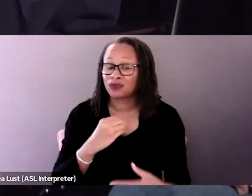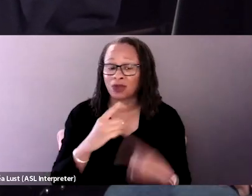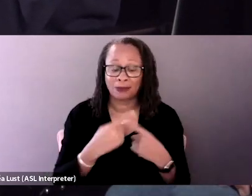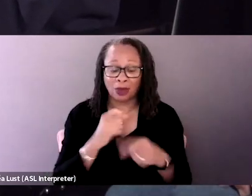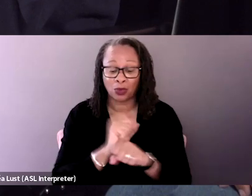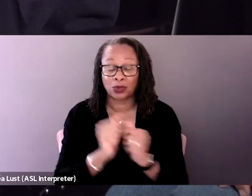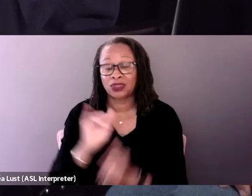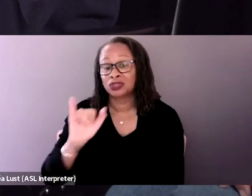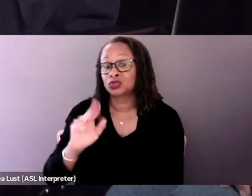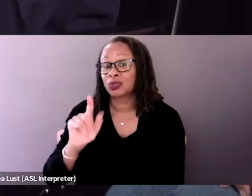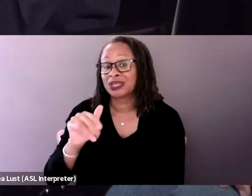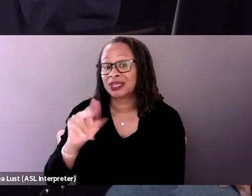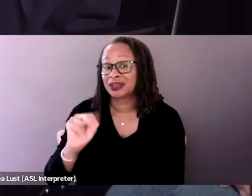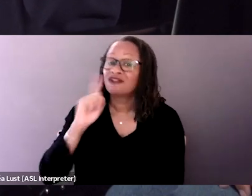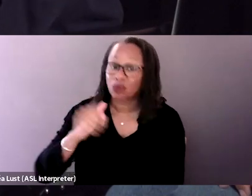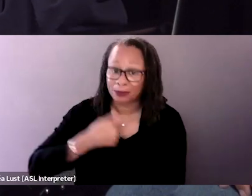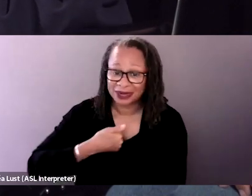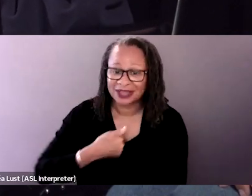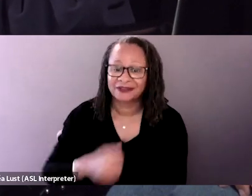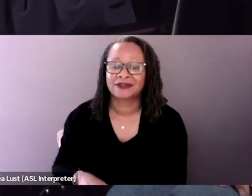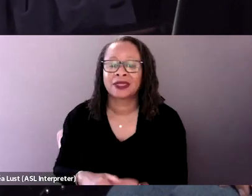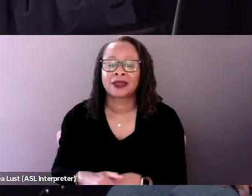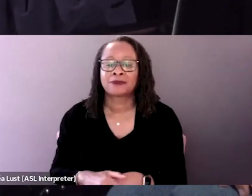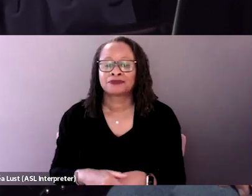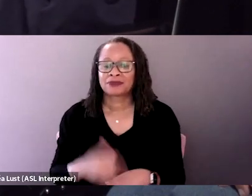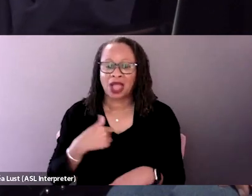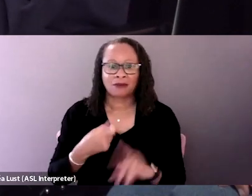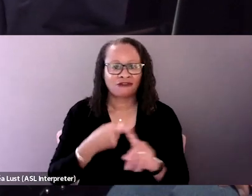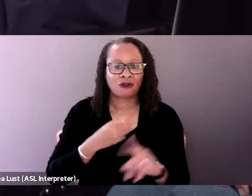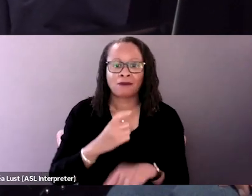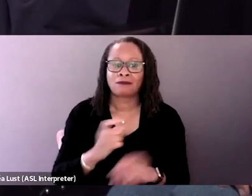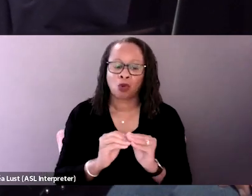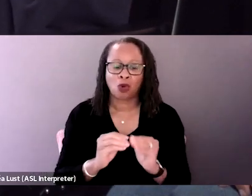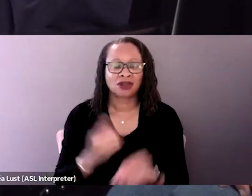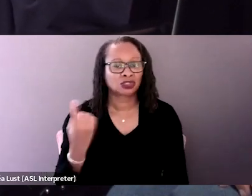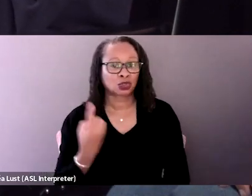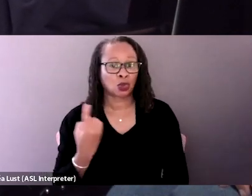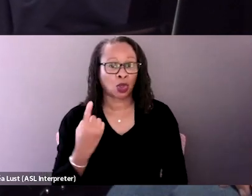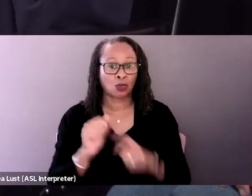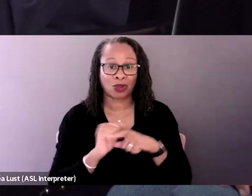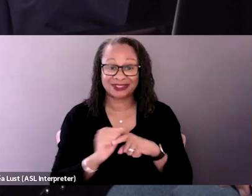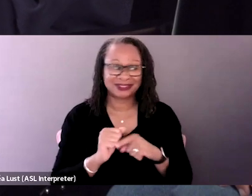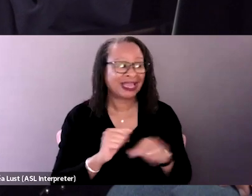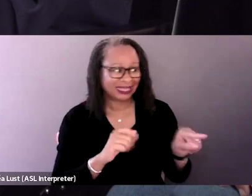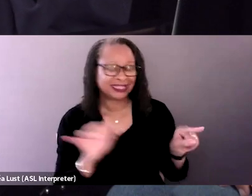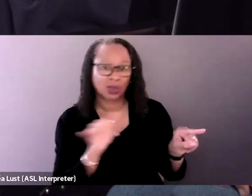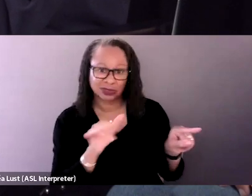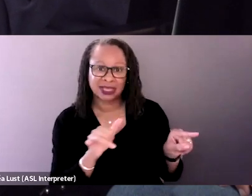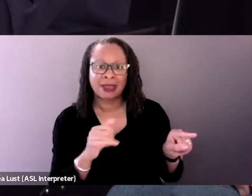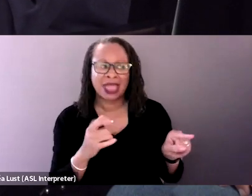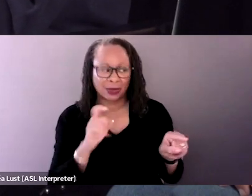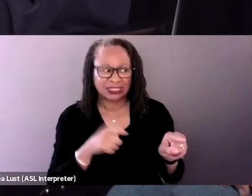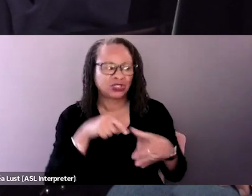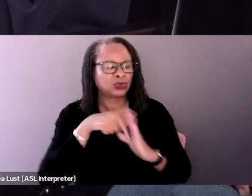that I came from a more solo practice, and so did he, and we had to deeply trust each other